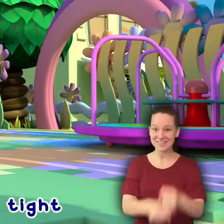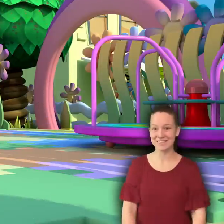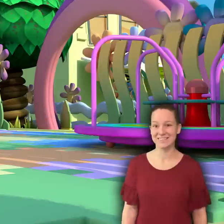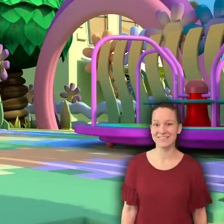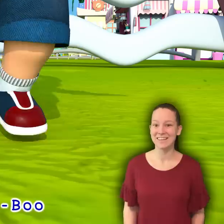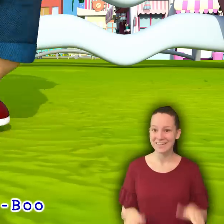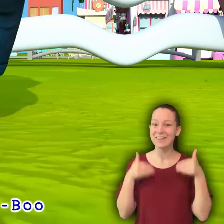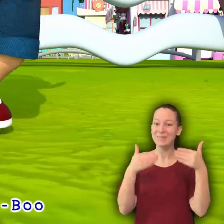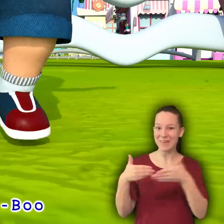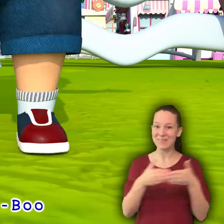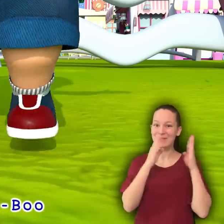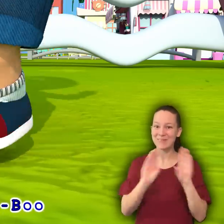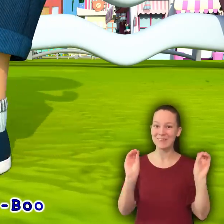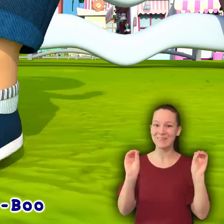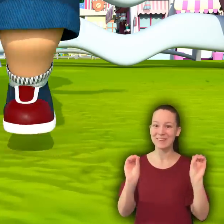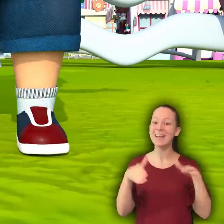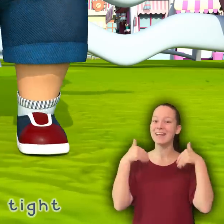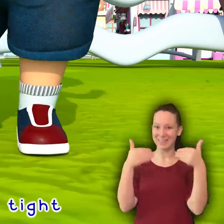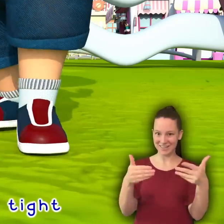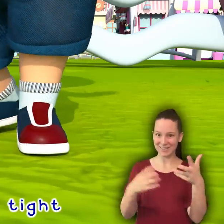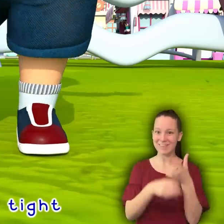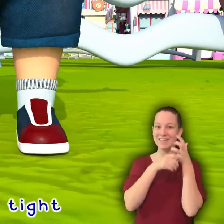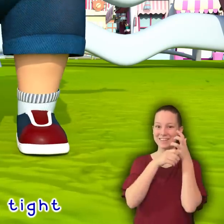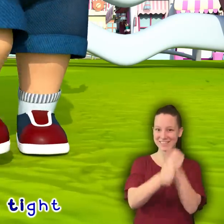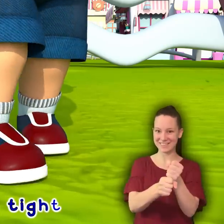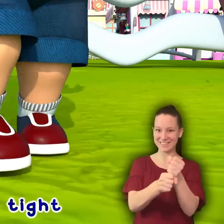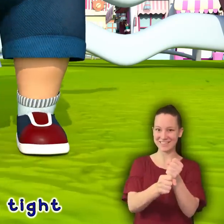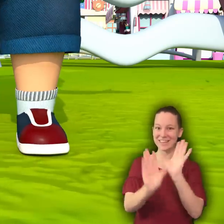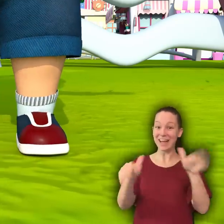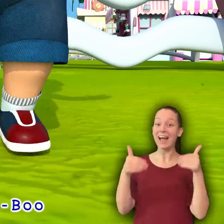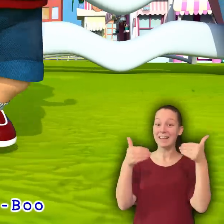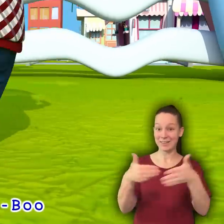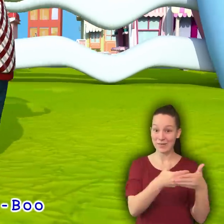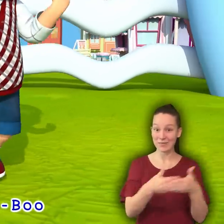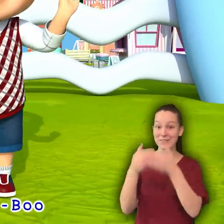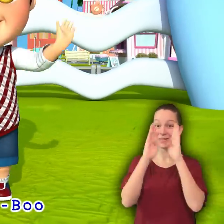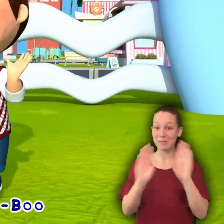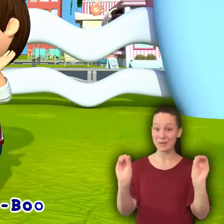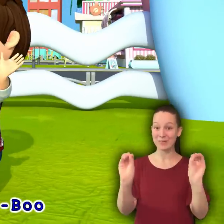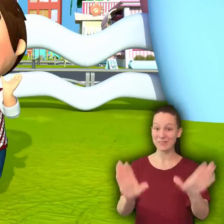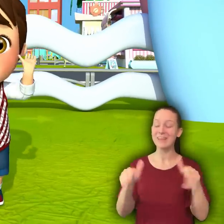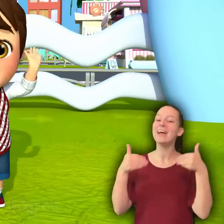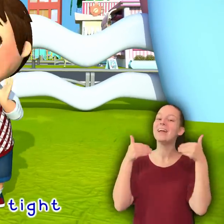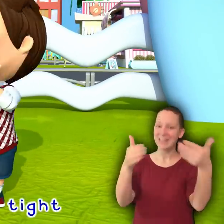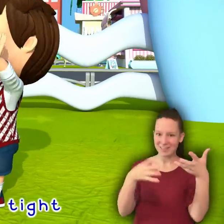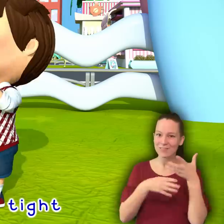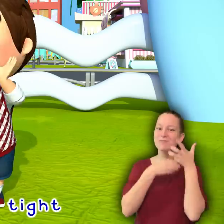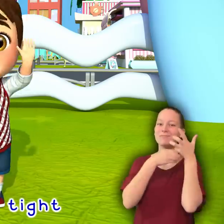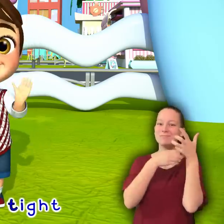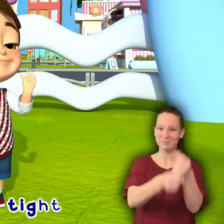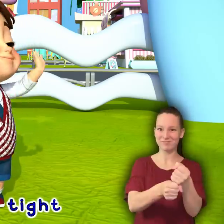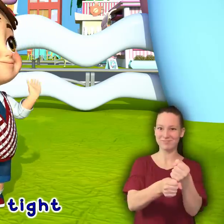hold on tight here we go baby boo here we go hold on tight here we go baby boo